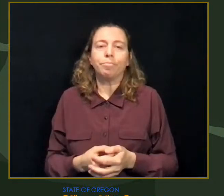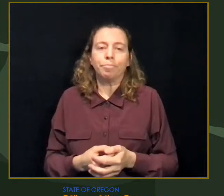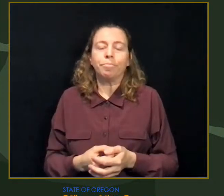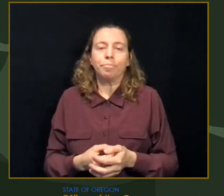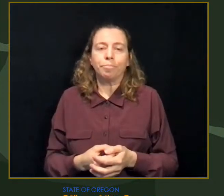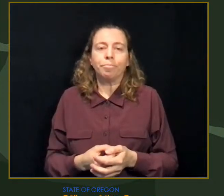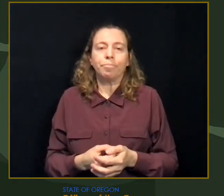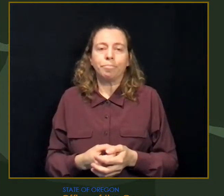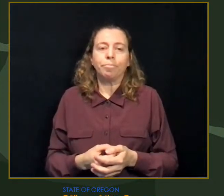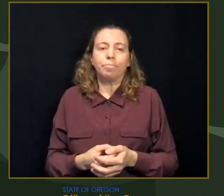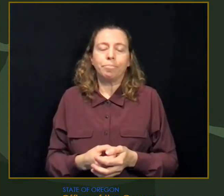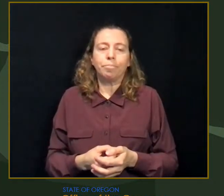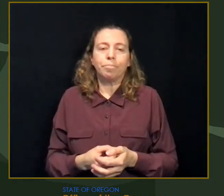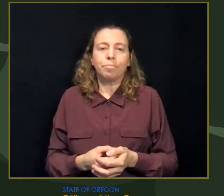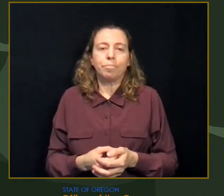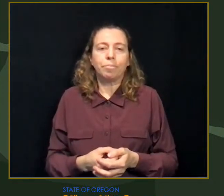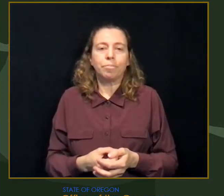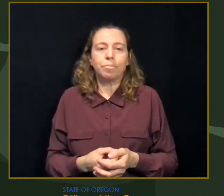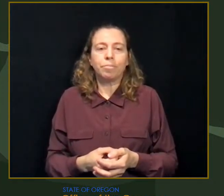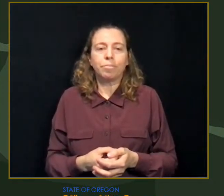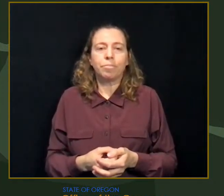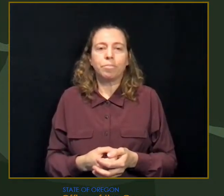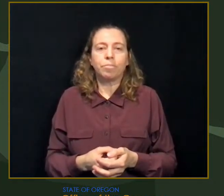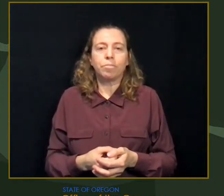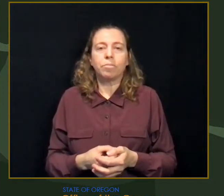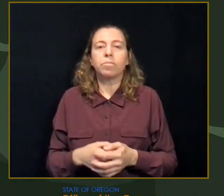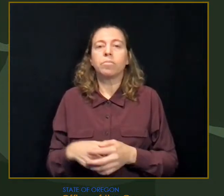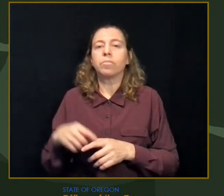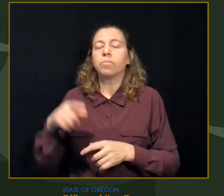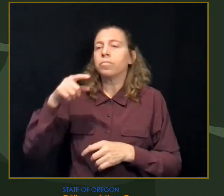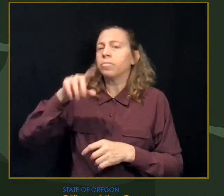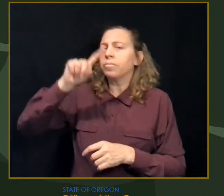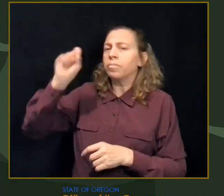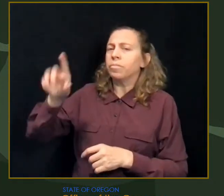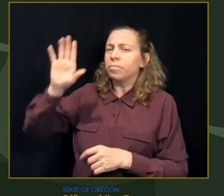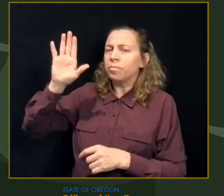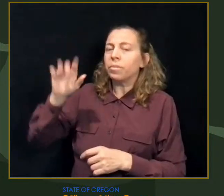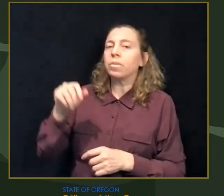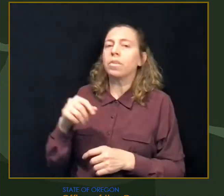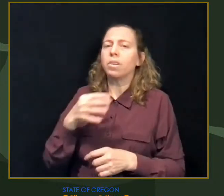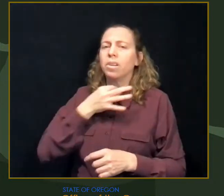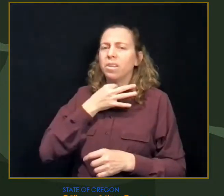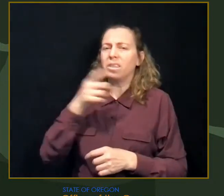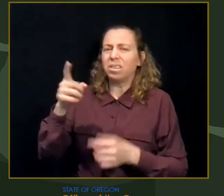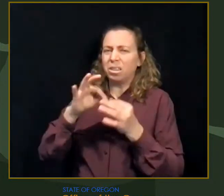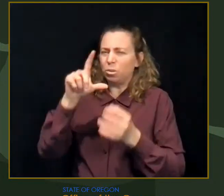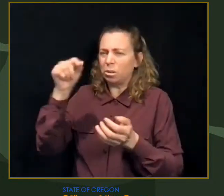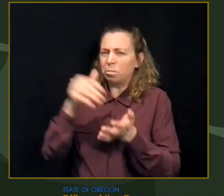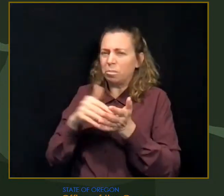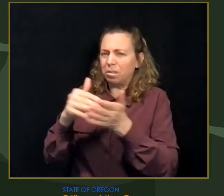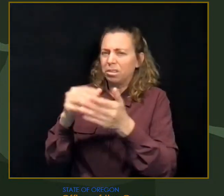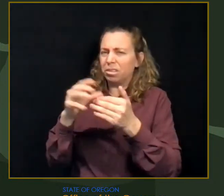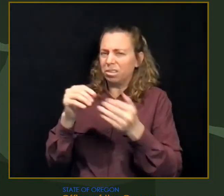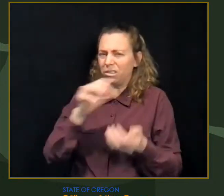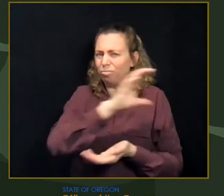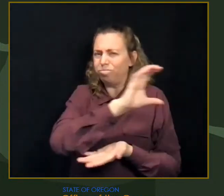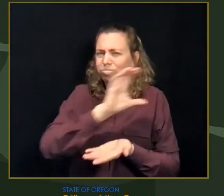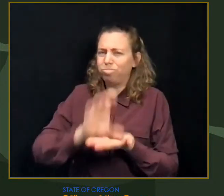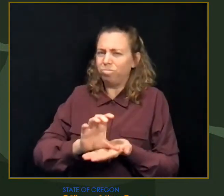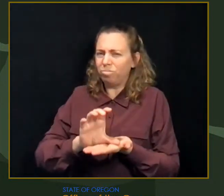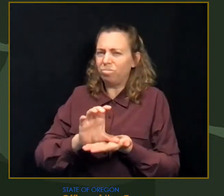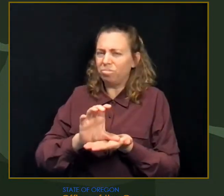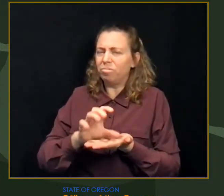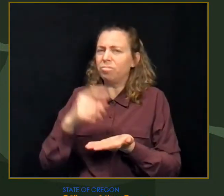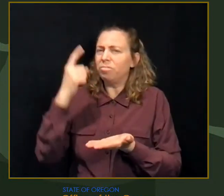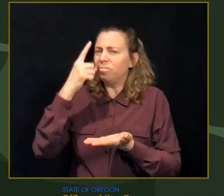Governor, I had one follow-up question then about that 20 million in aid you mentioned. We've heard from business owners saying they worry that this